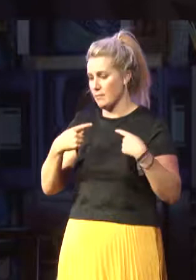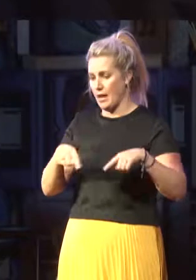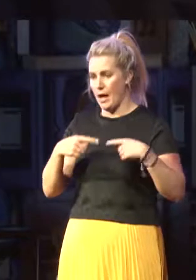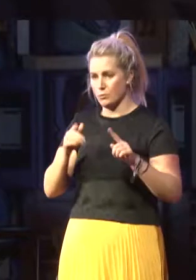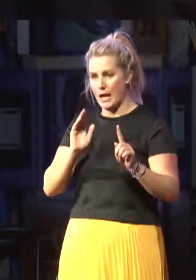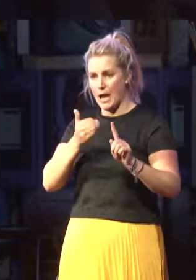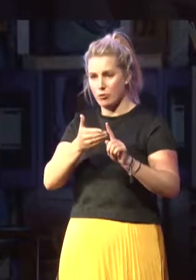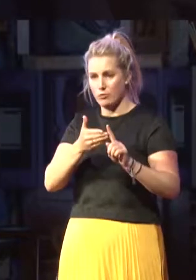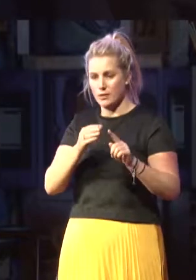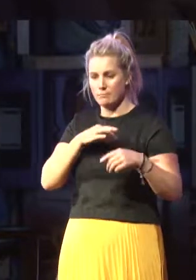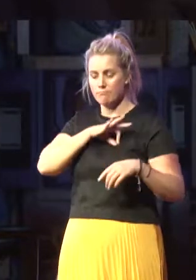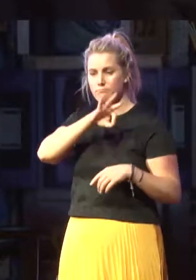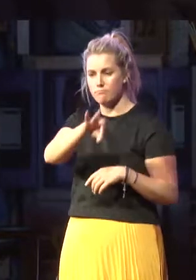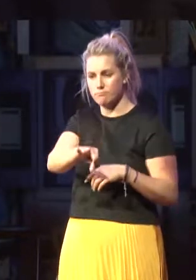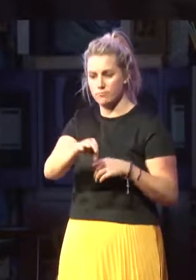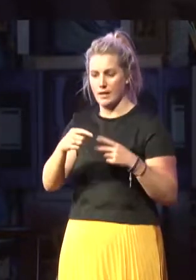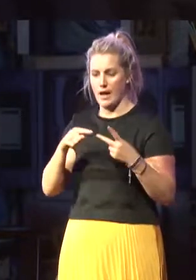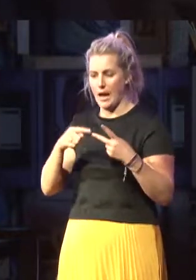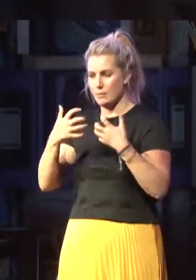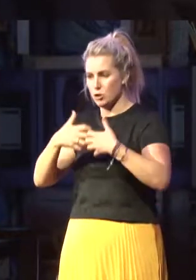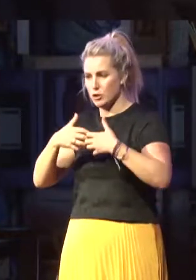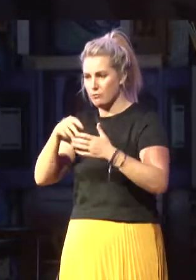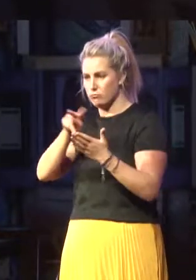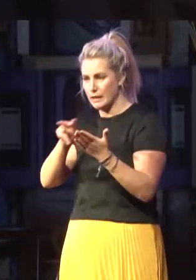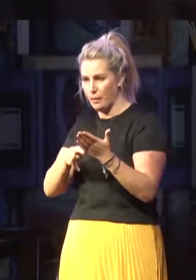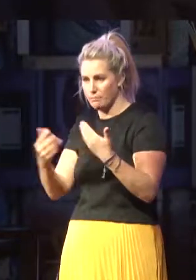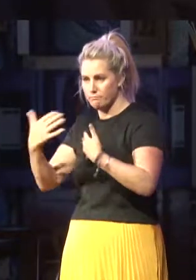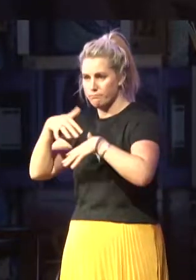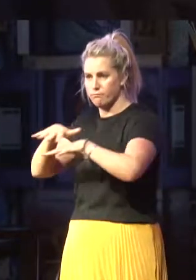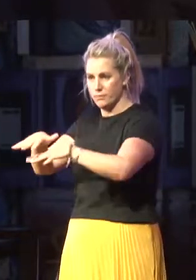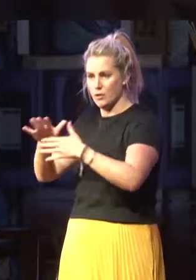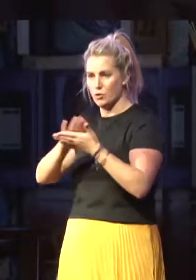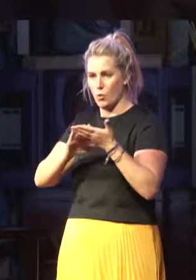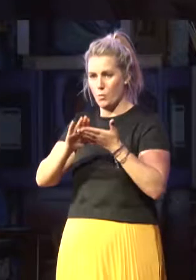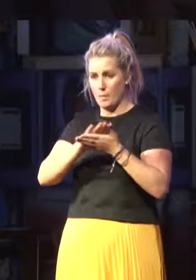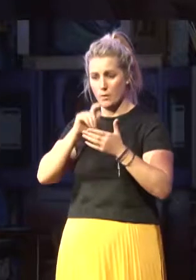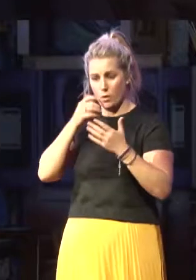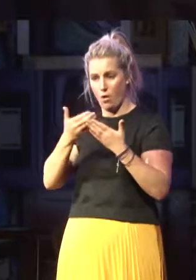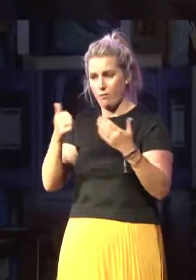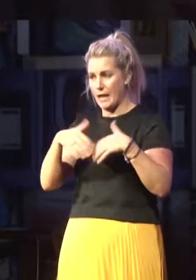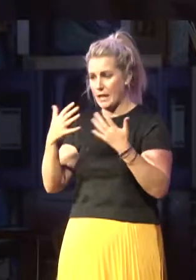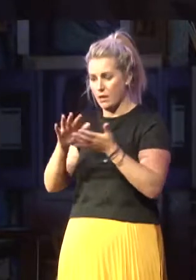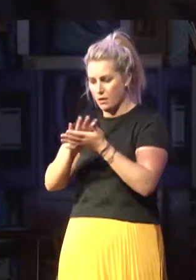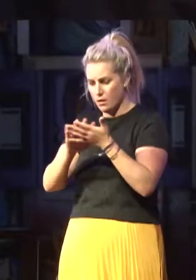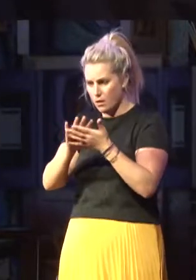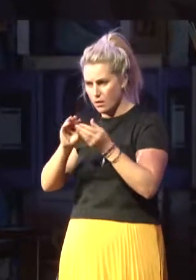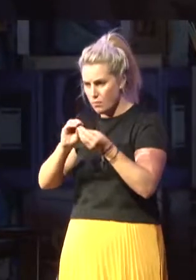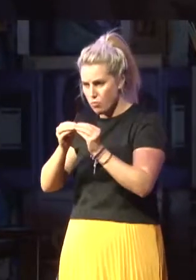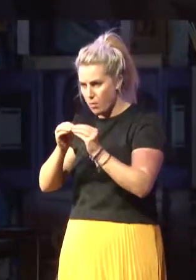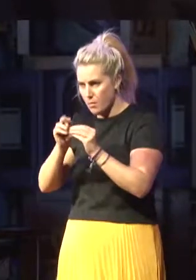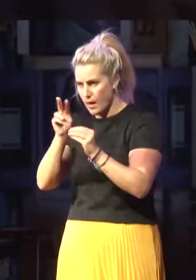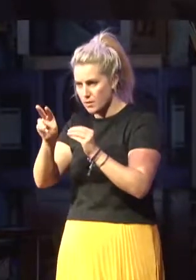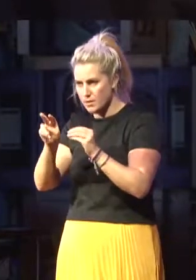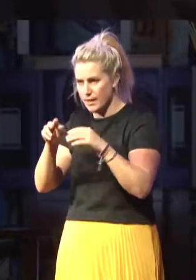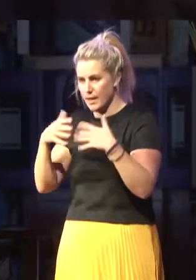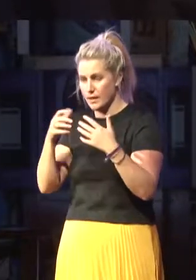accurate attribution and is machine-readable data integration. So it removes ambiguity and ensures that when the